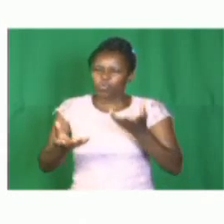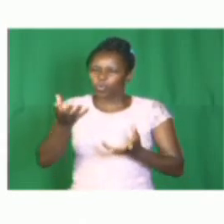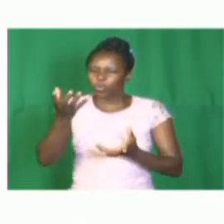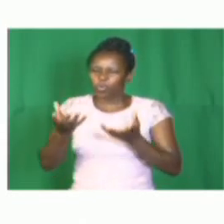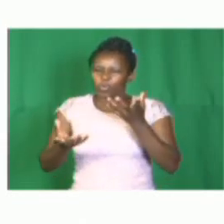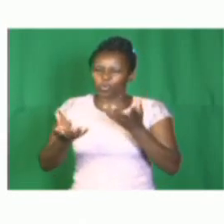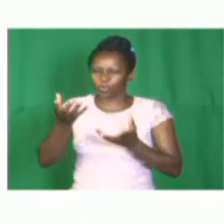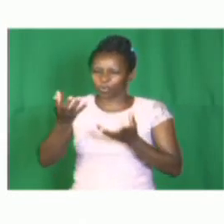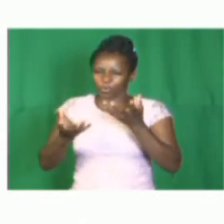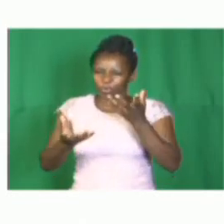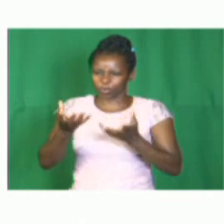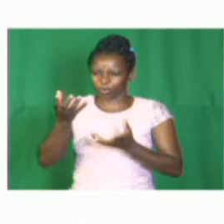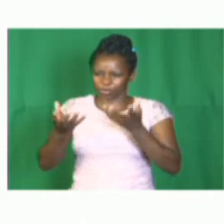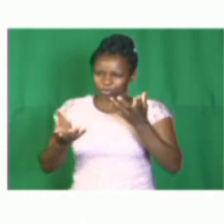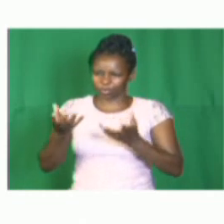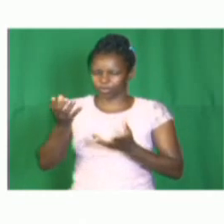is